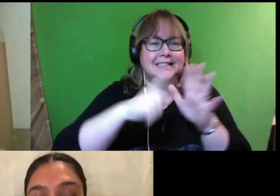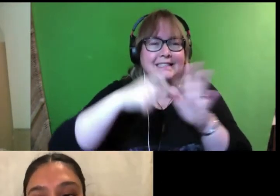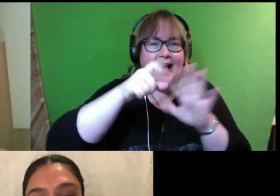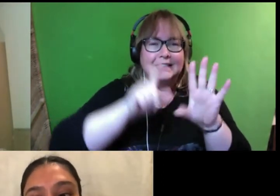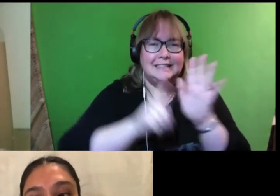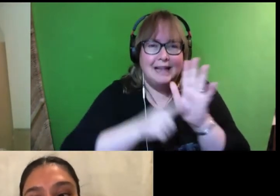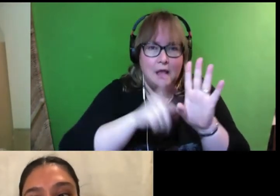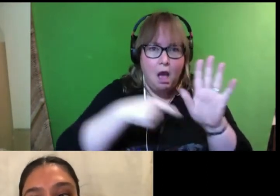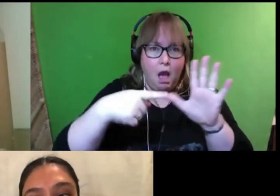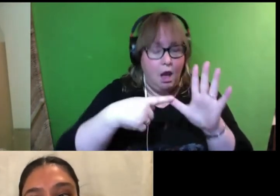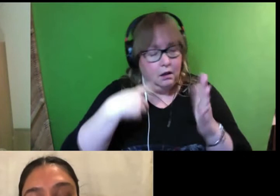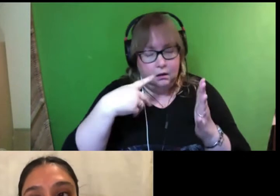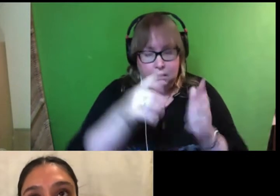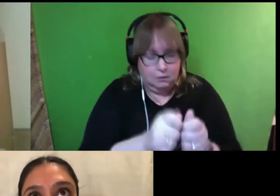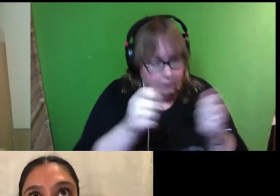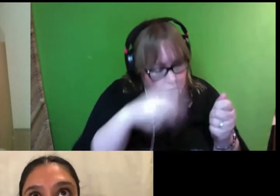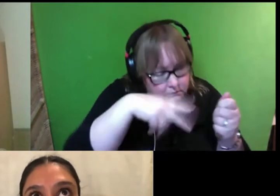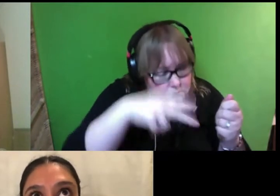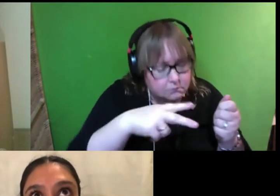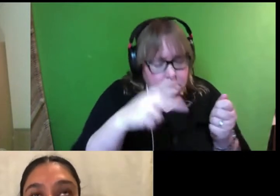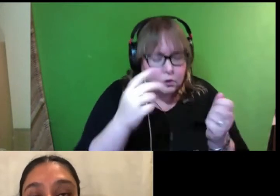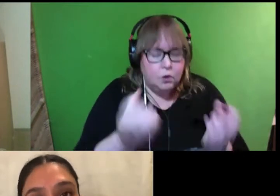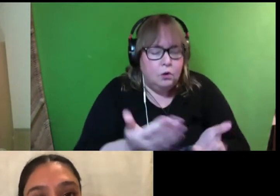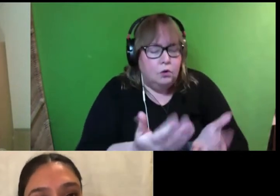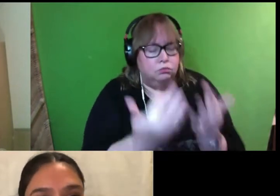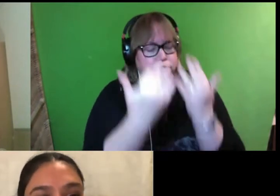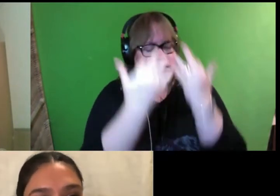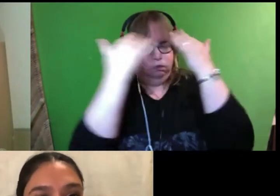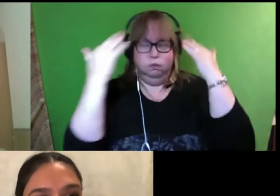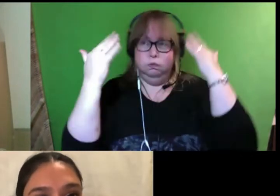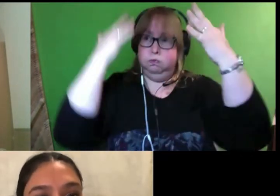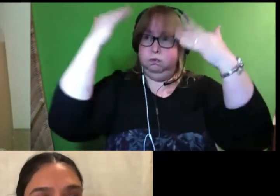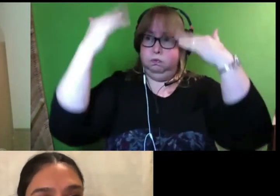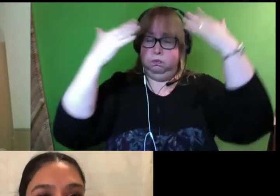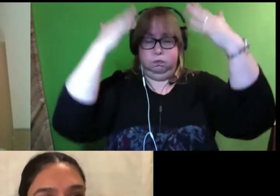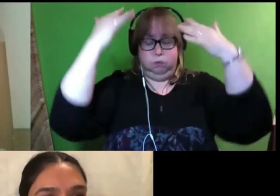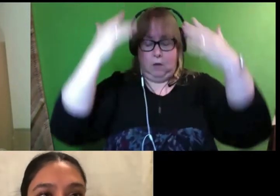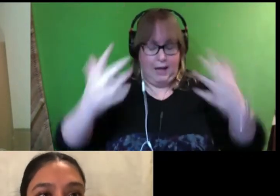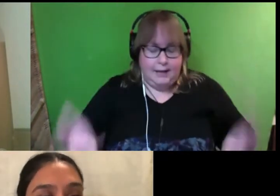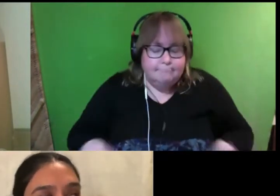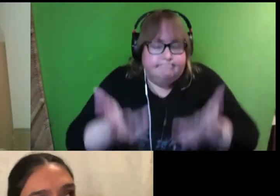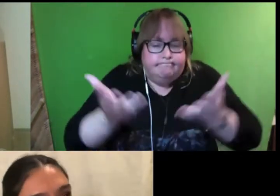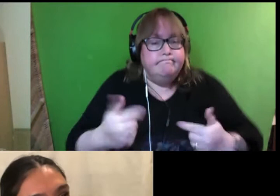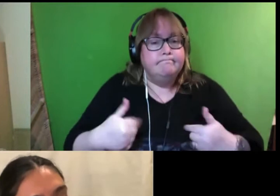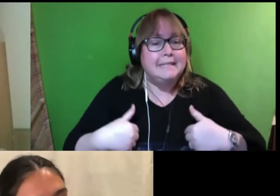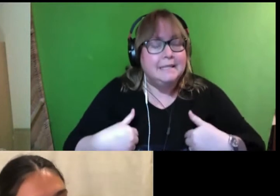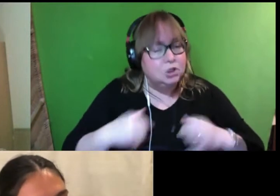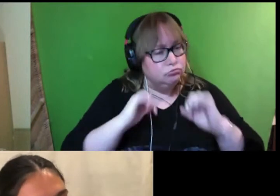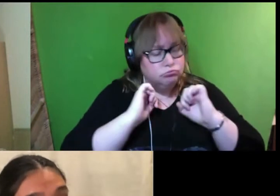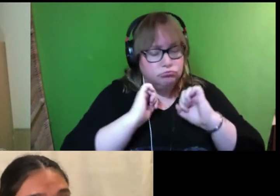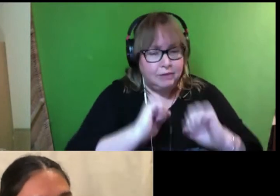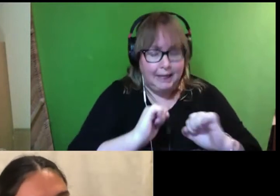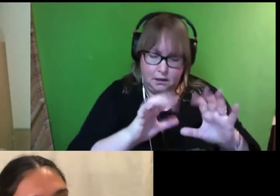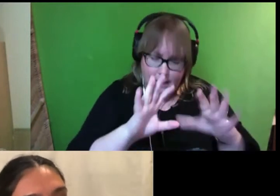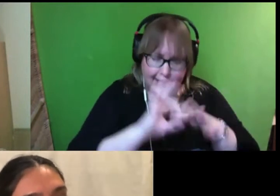write, and someone who embodies transformation in her writing,